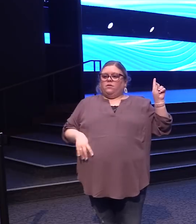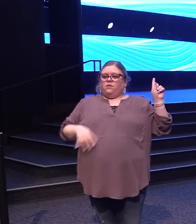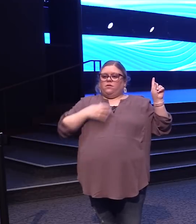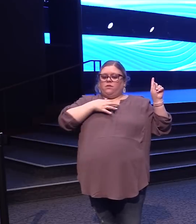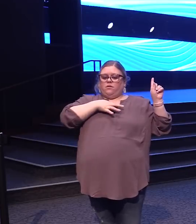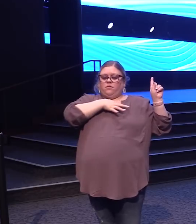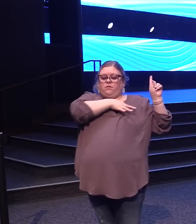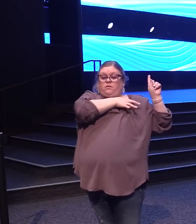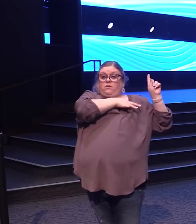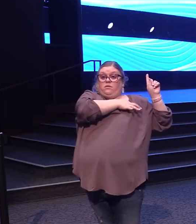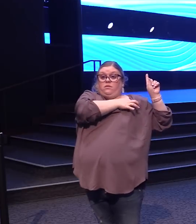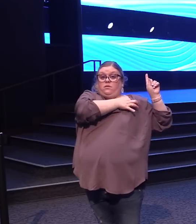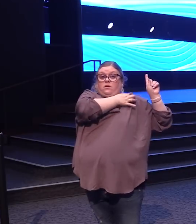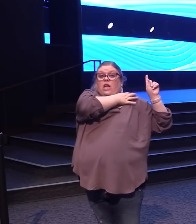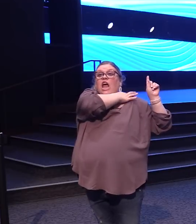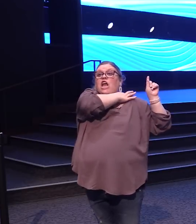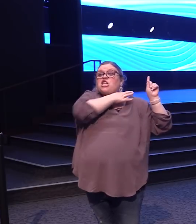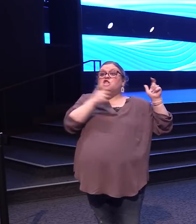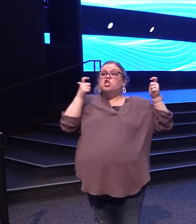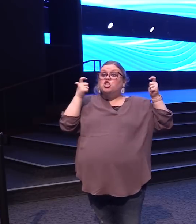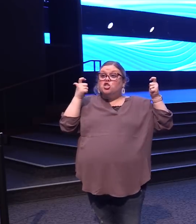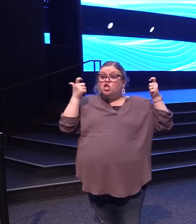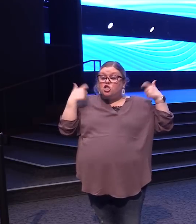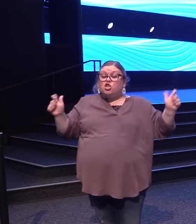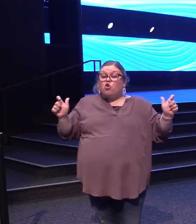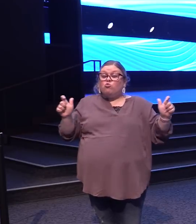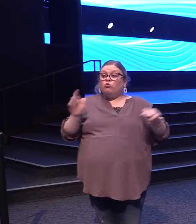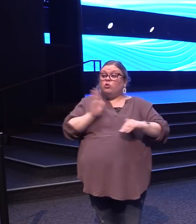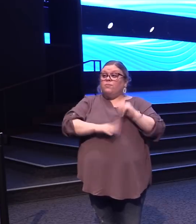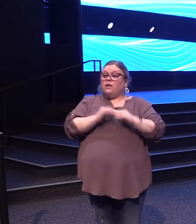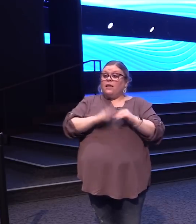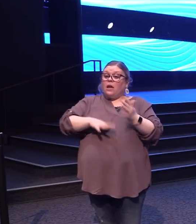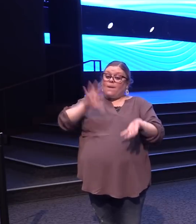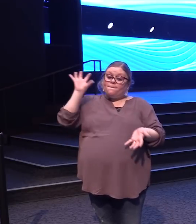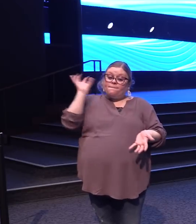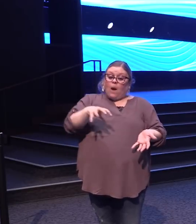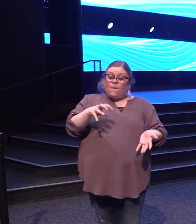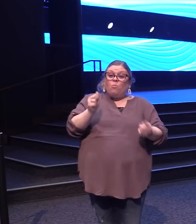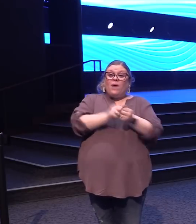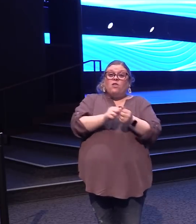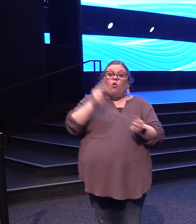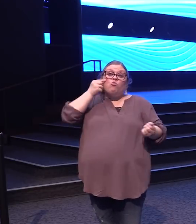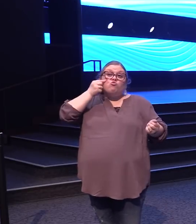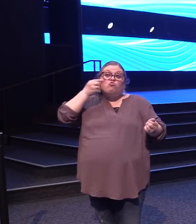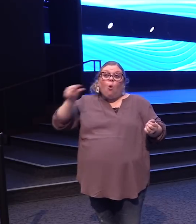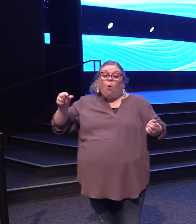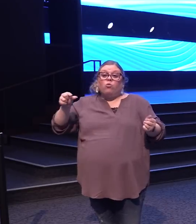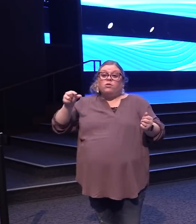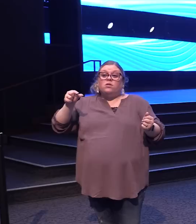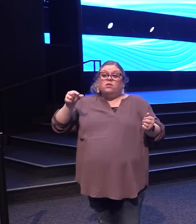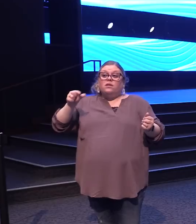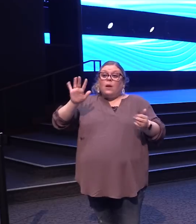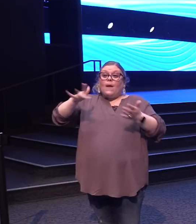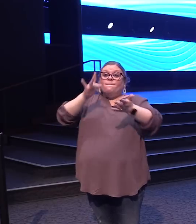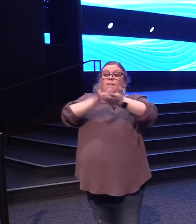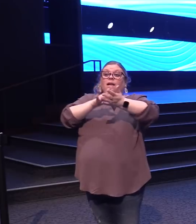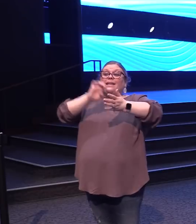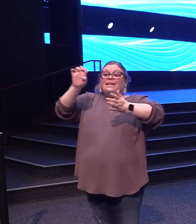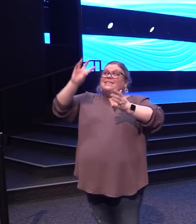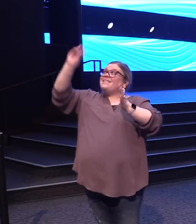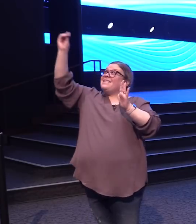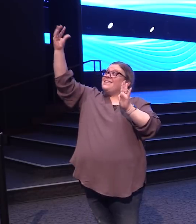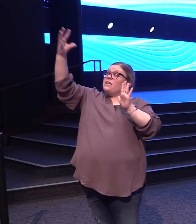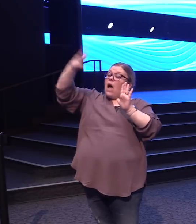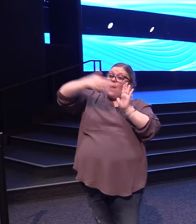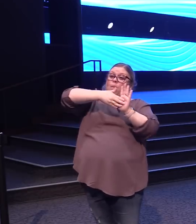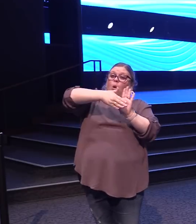That's a massive building covered with gold, reflected in the Middle Eastern sun, that